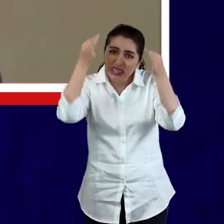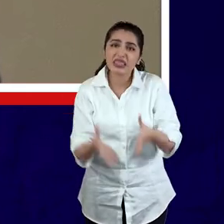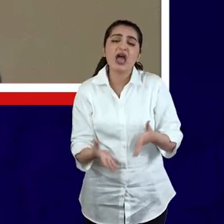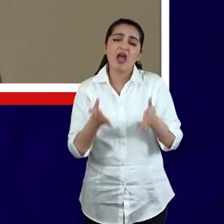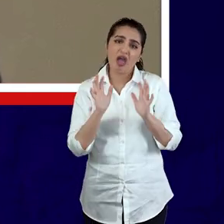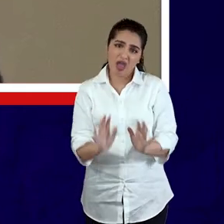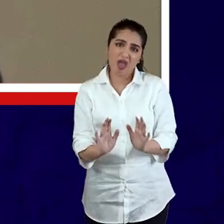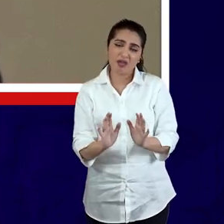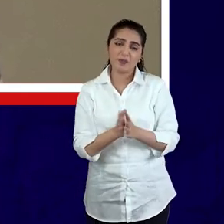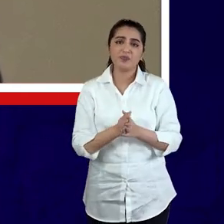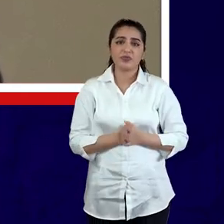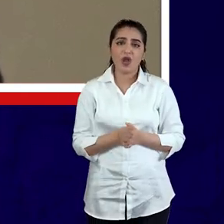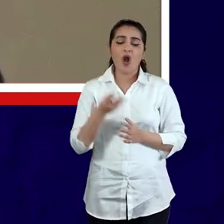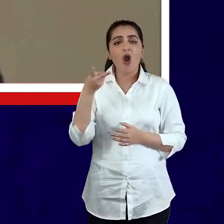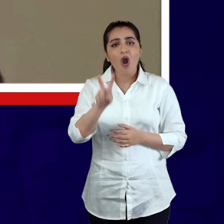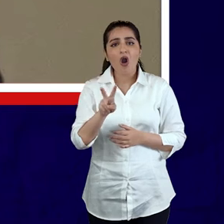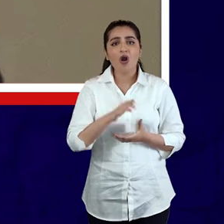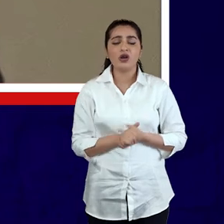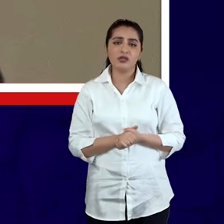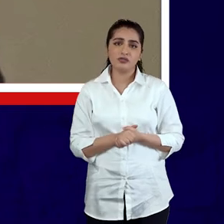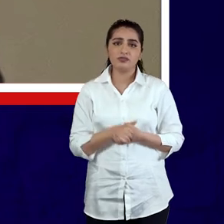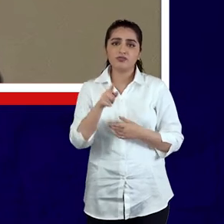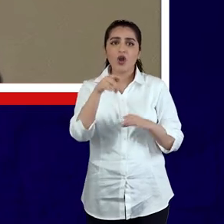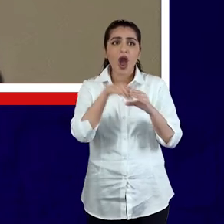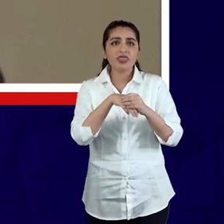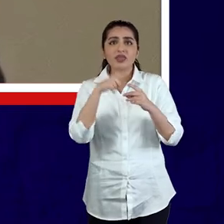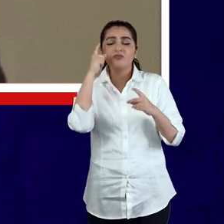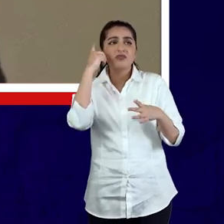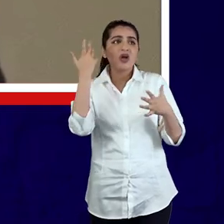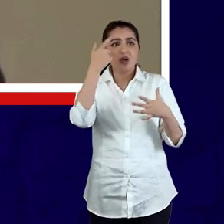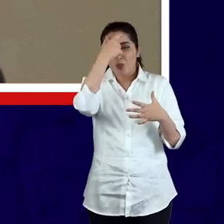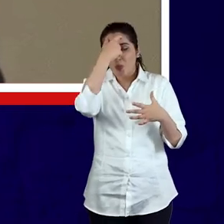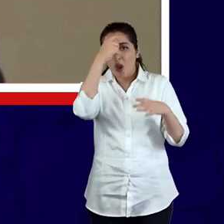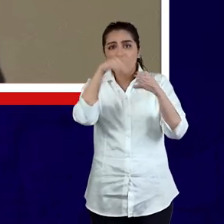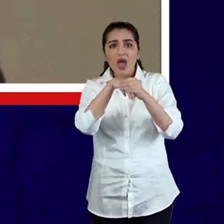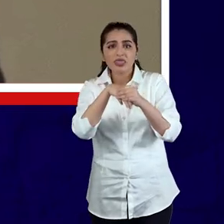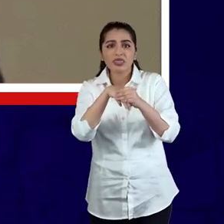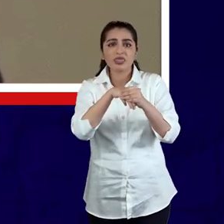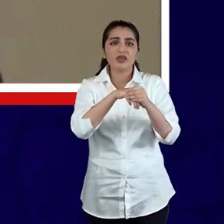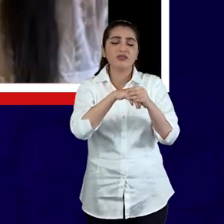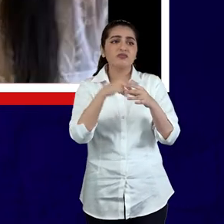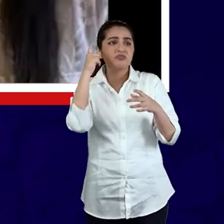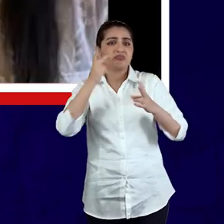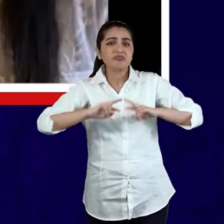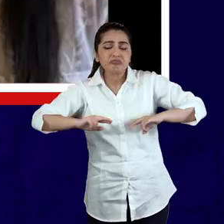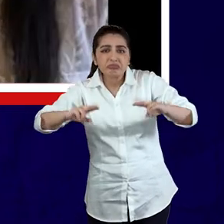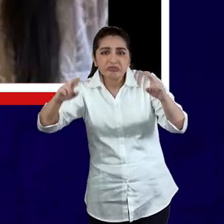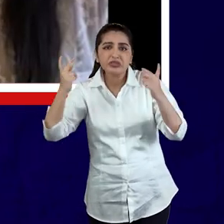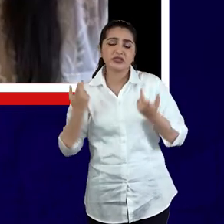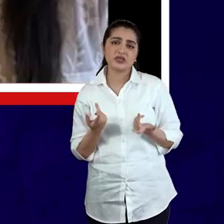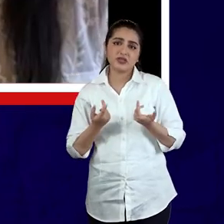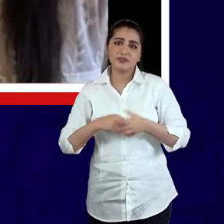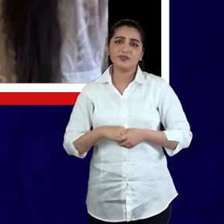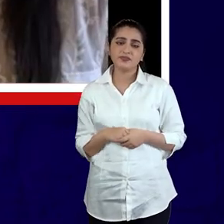and it can withstand those particular calamities, they're the ones that will be